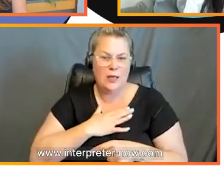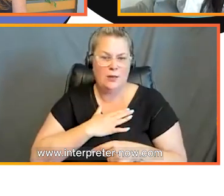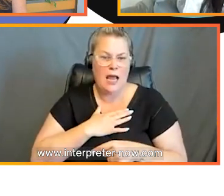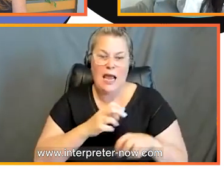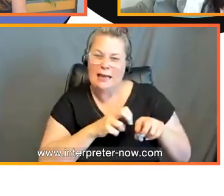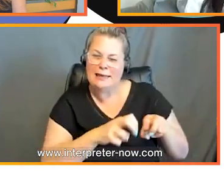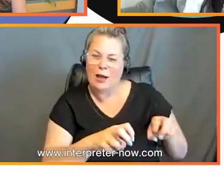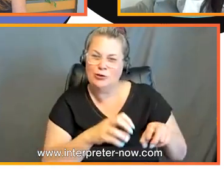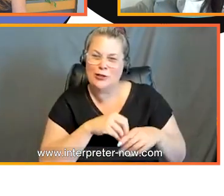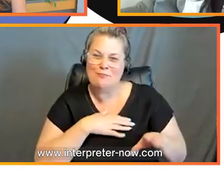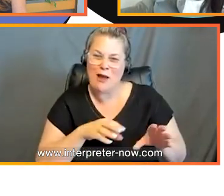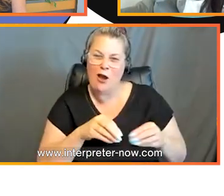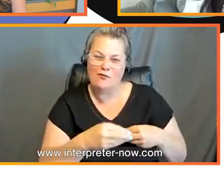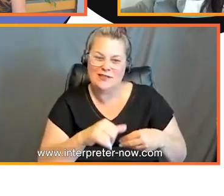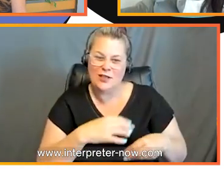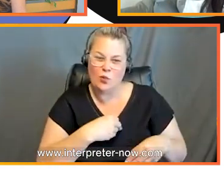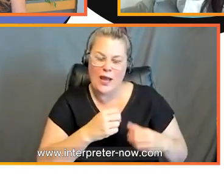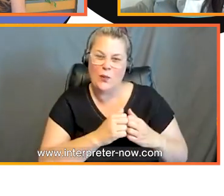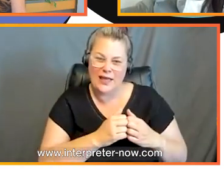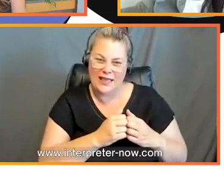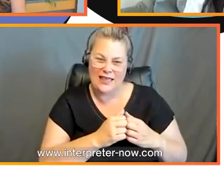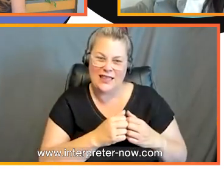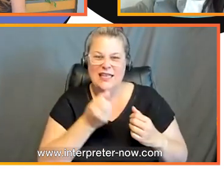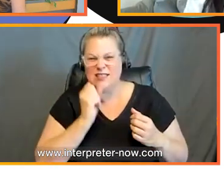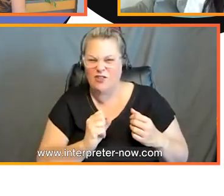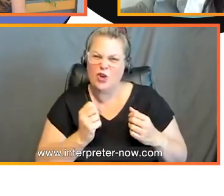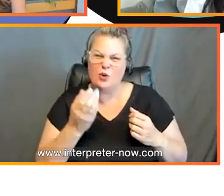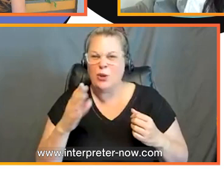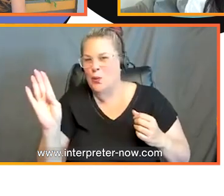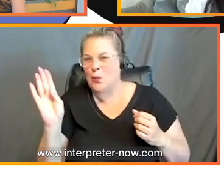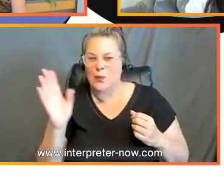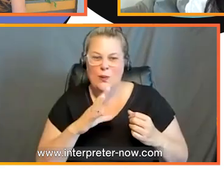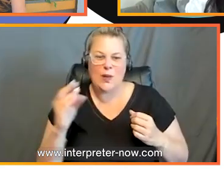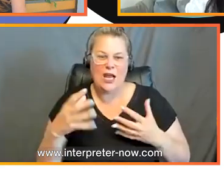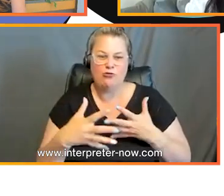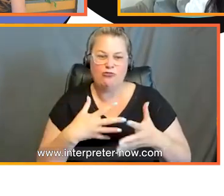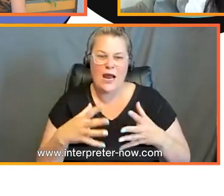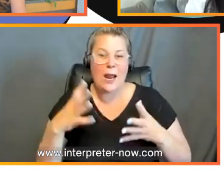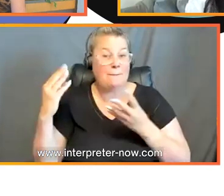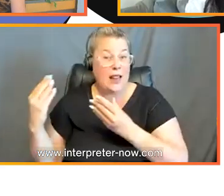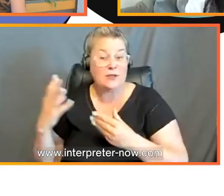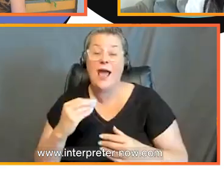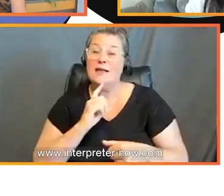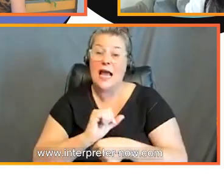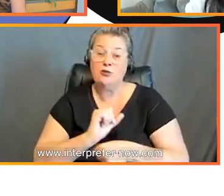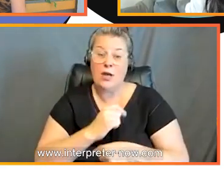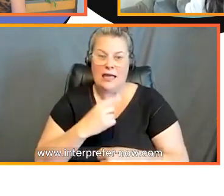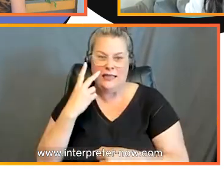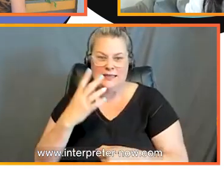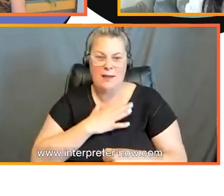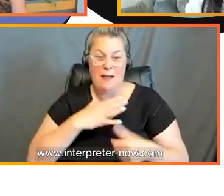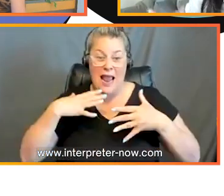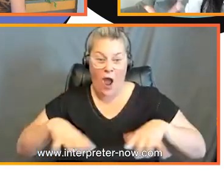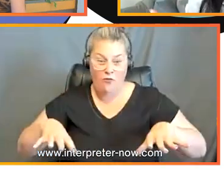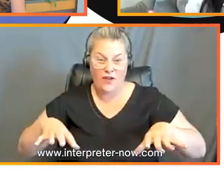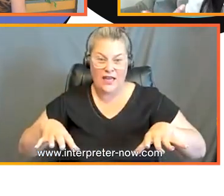my couch in my office, which is white with also a silver, blue, and gray pillow. And actually, I